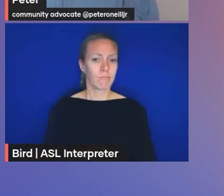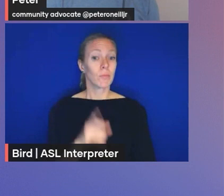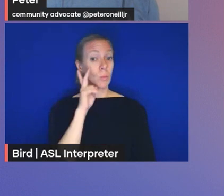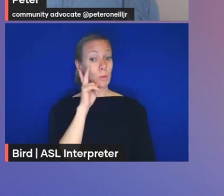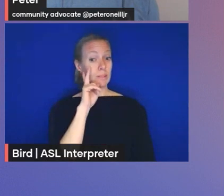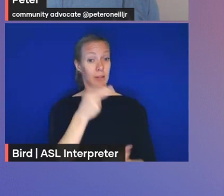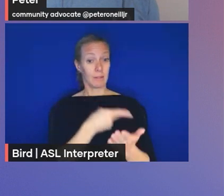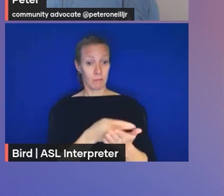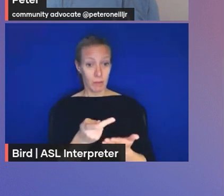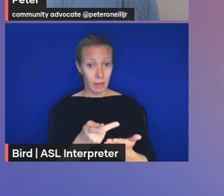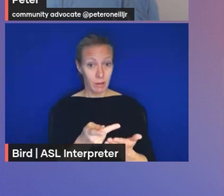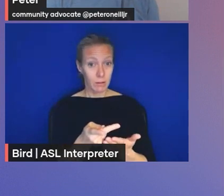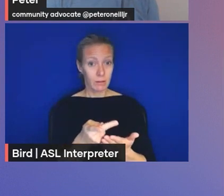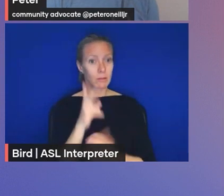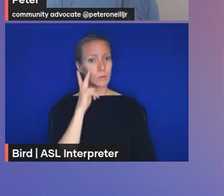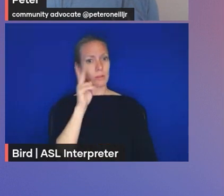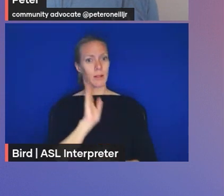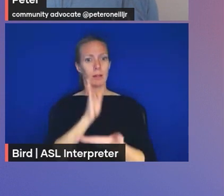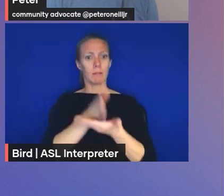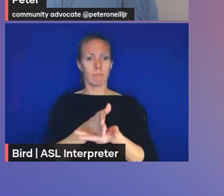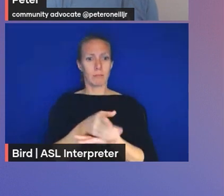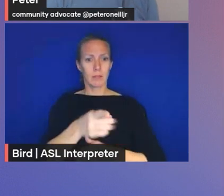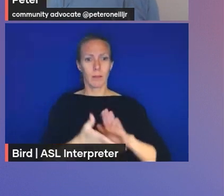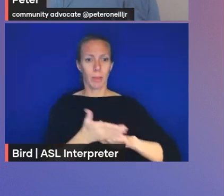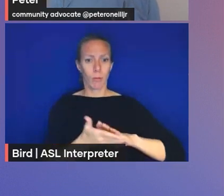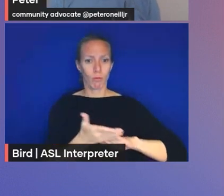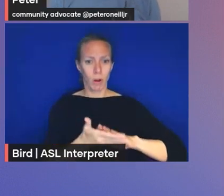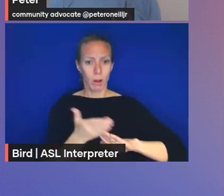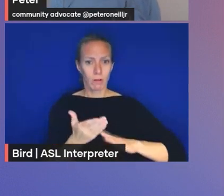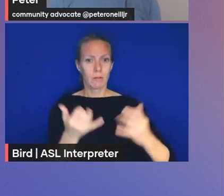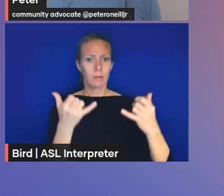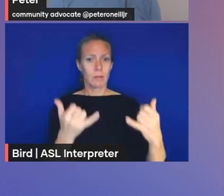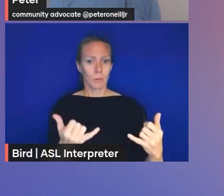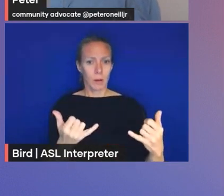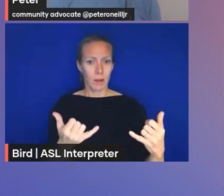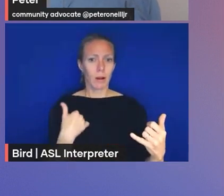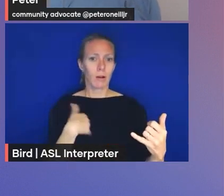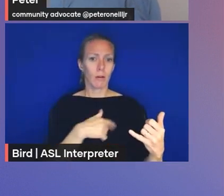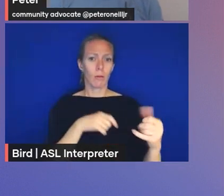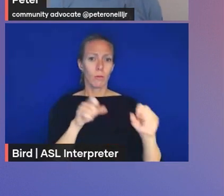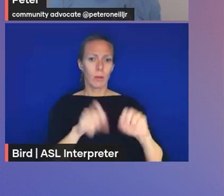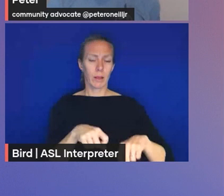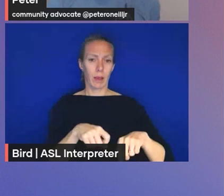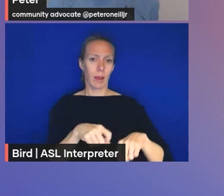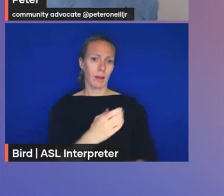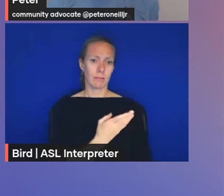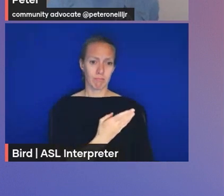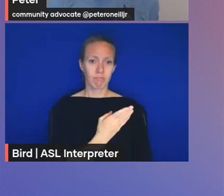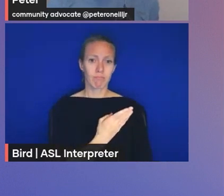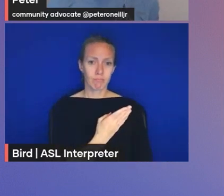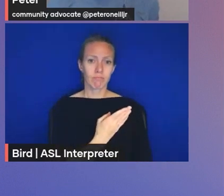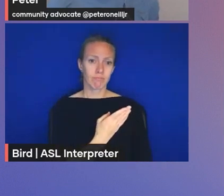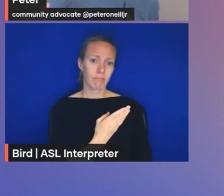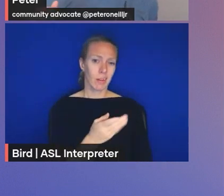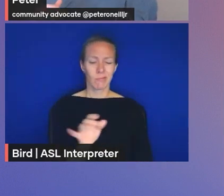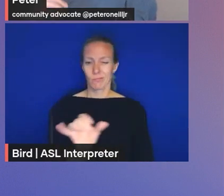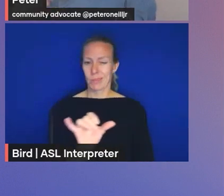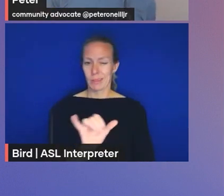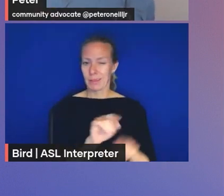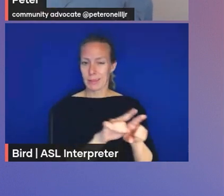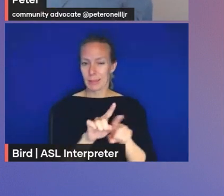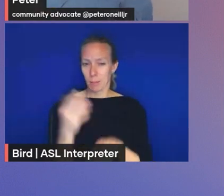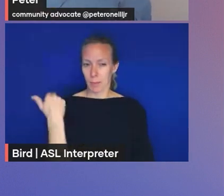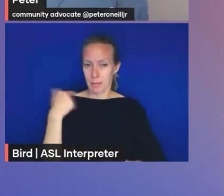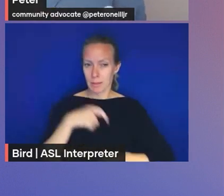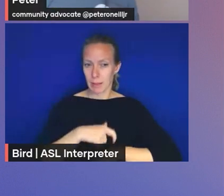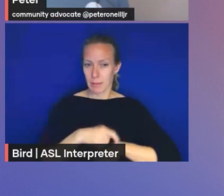We can see that it stopped the run, and so now we can, right, basically do the same thing we did last time.